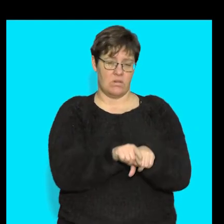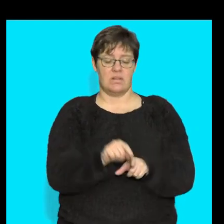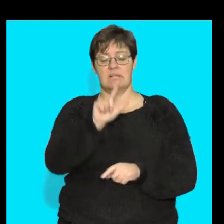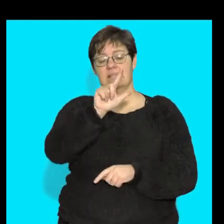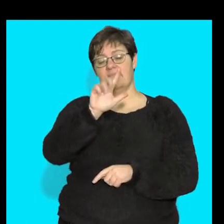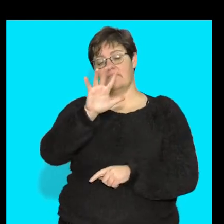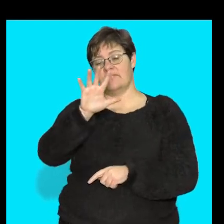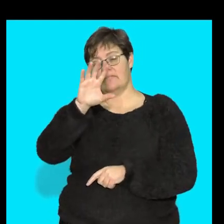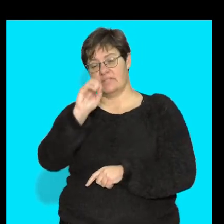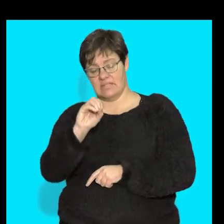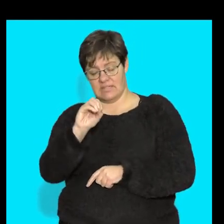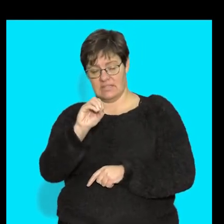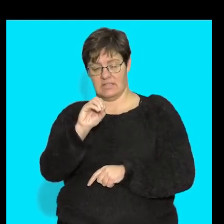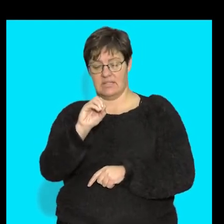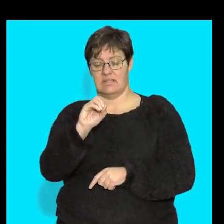to